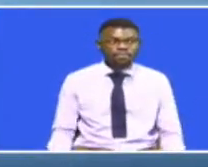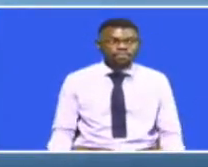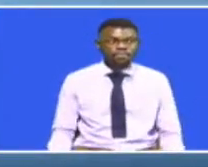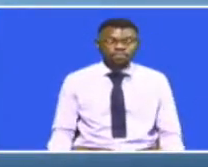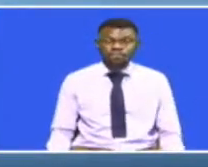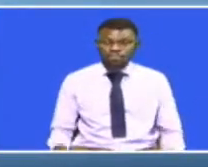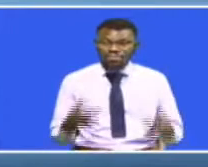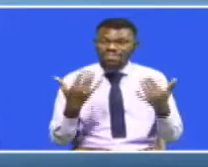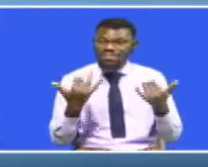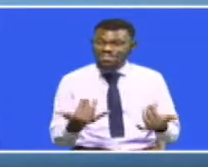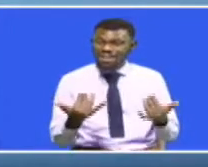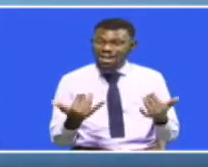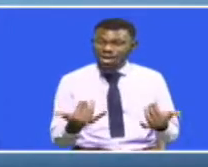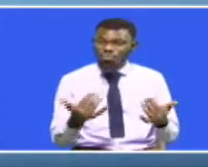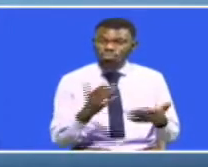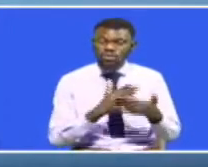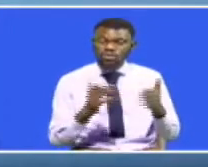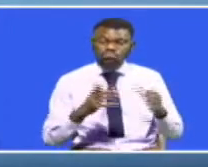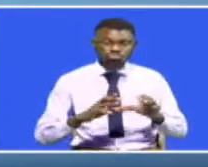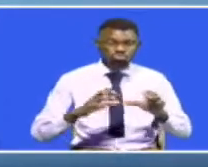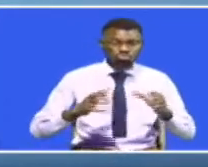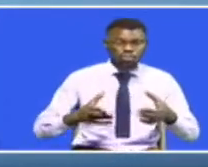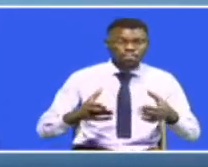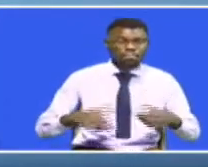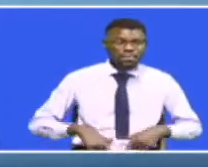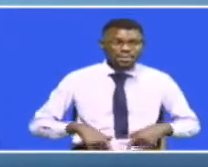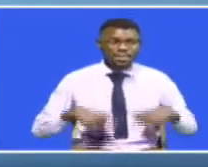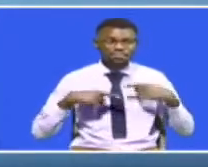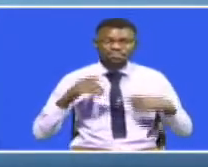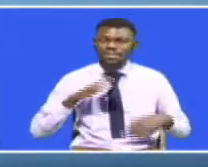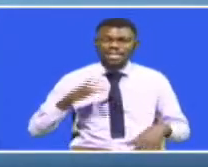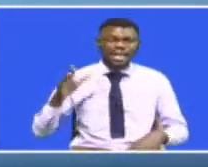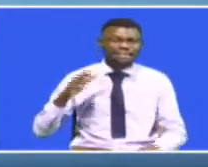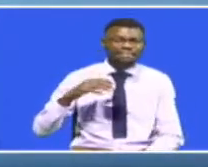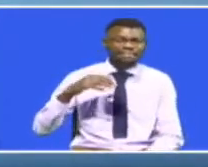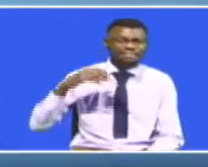issuing alerts, some communities living in traditionally hot areas have not taken precautions.